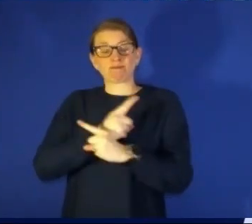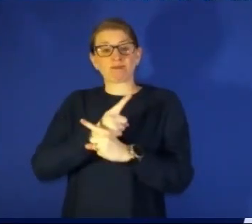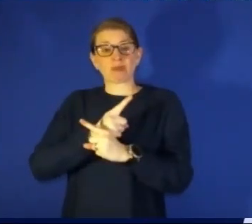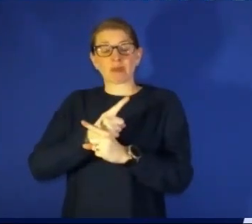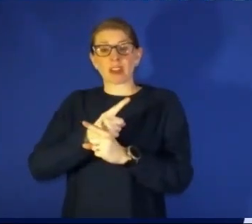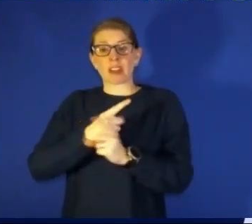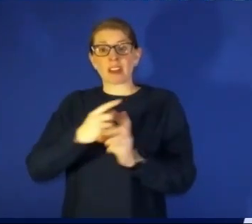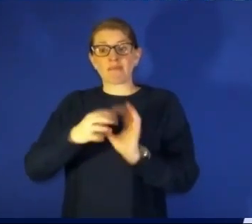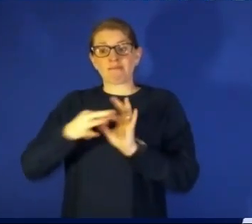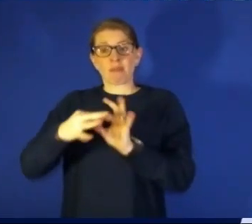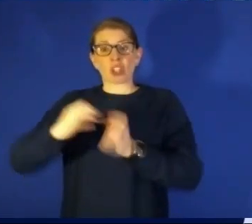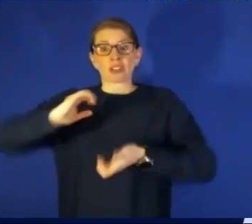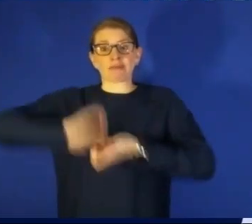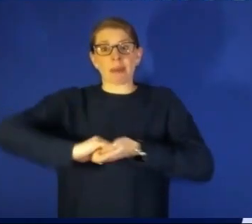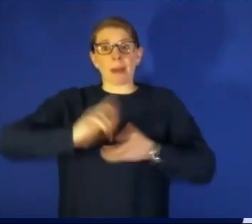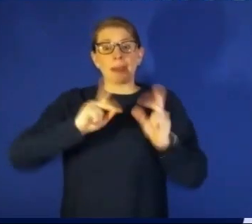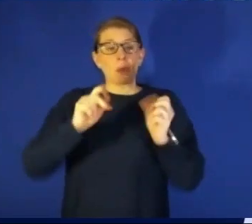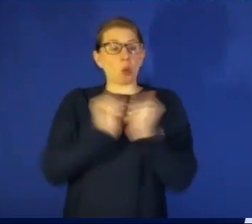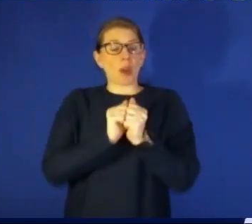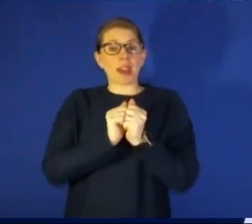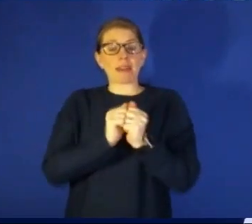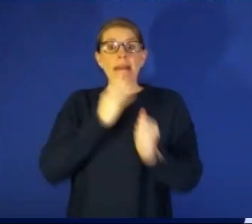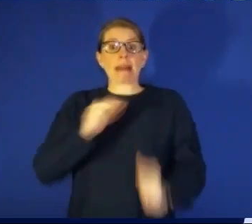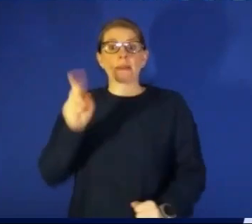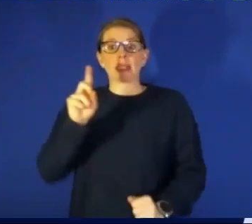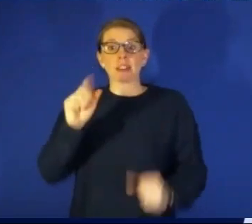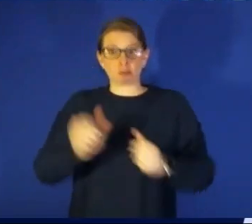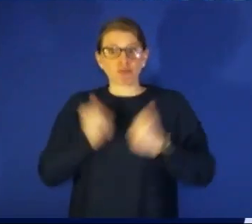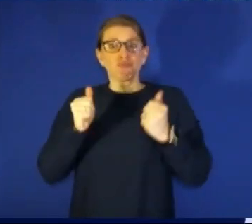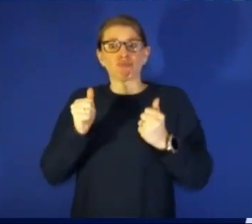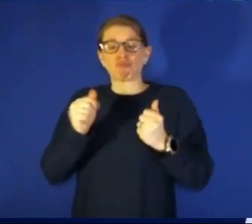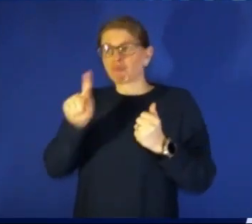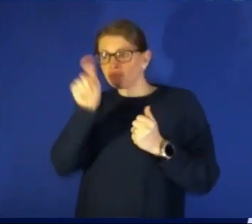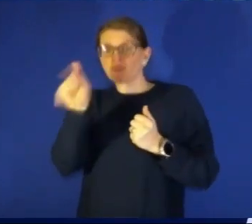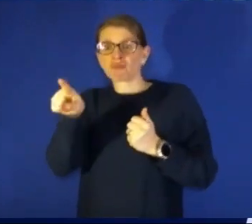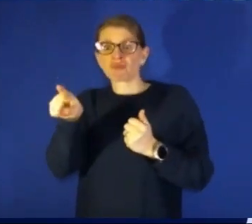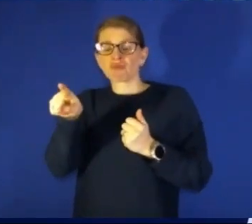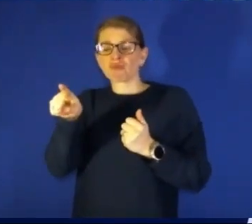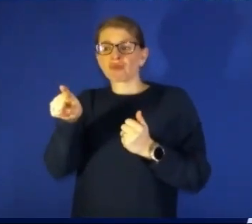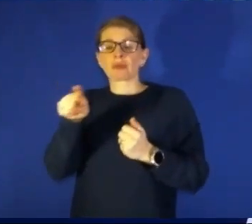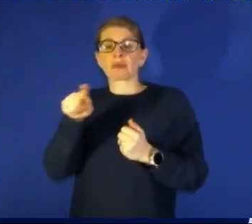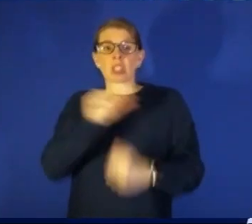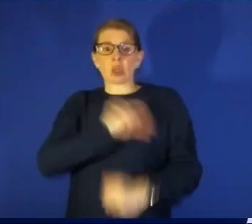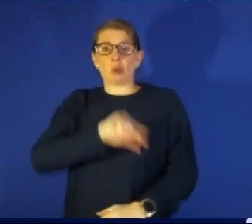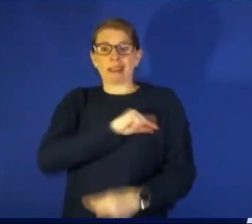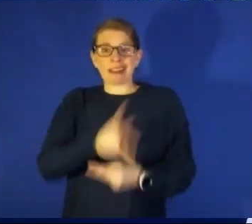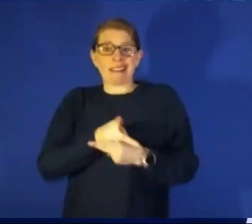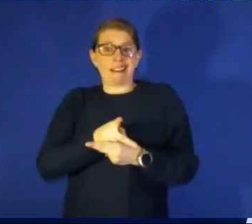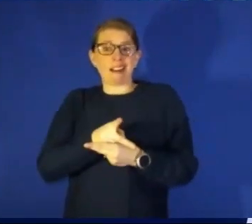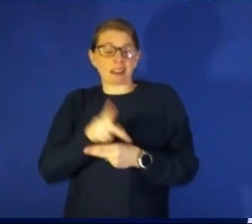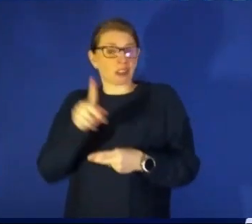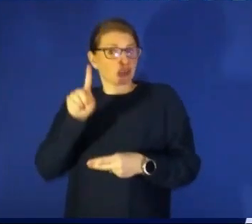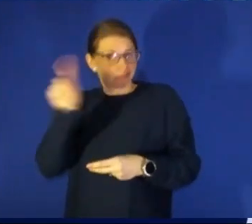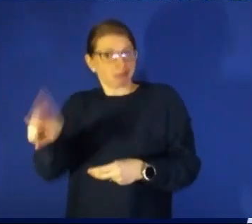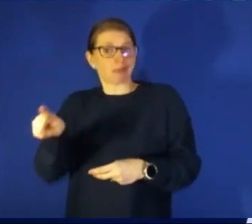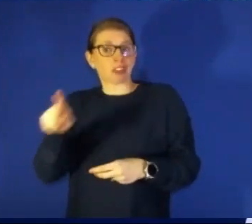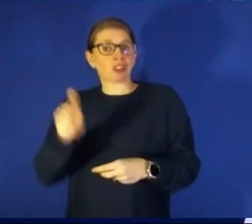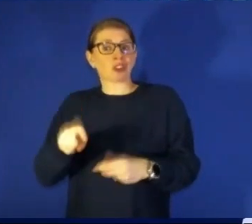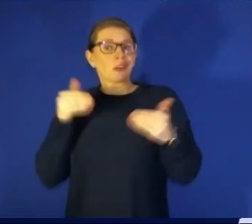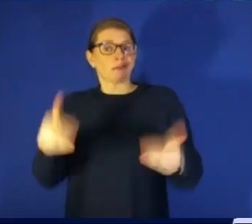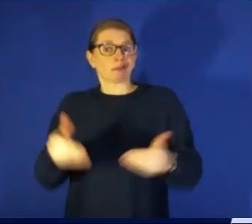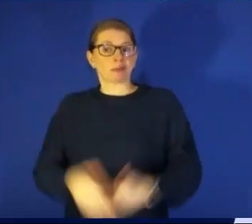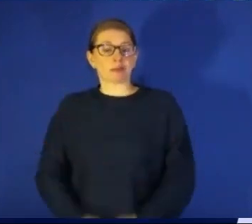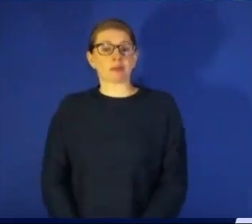up and not be afraid to ask for quality care and really get the best they can to maintain their